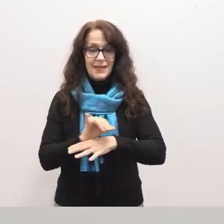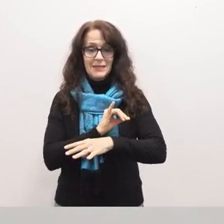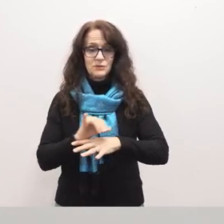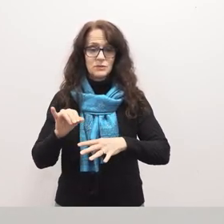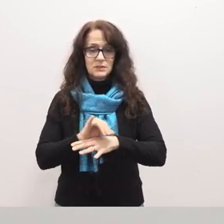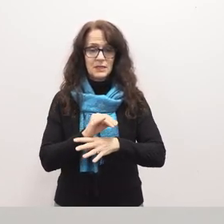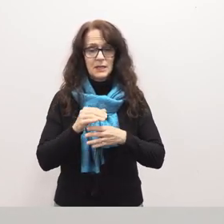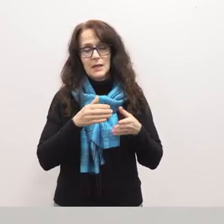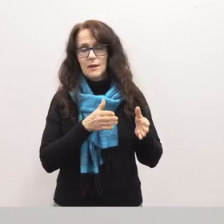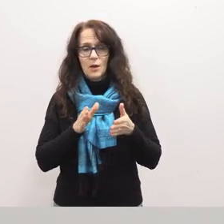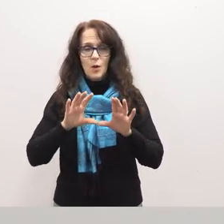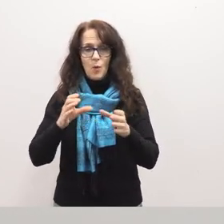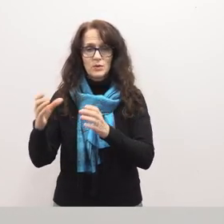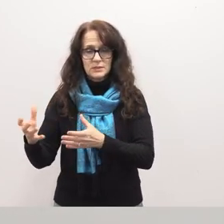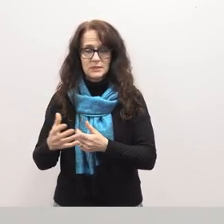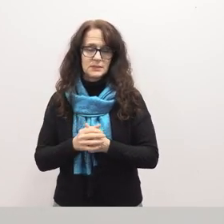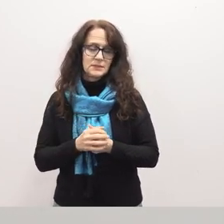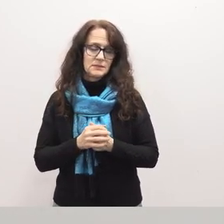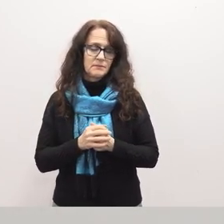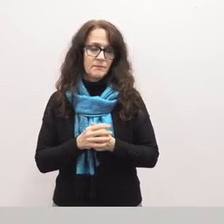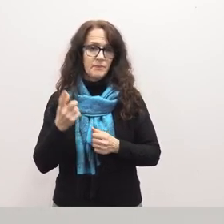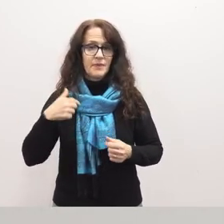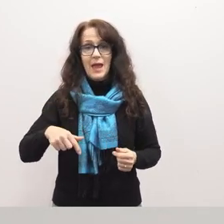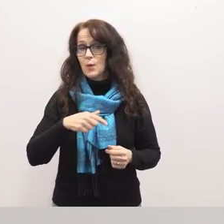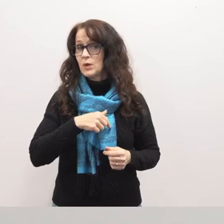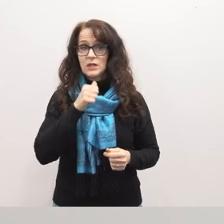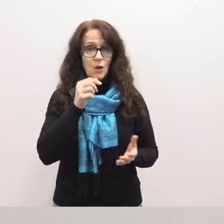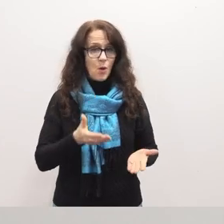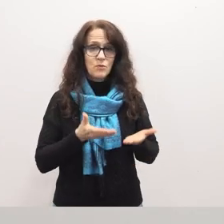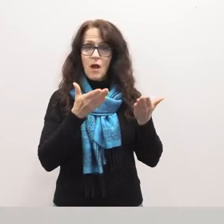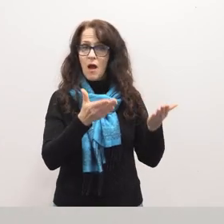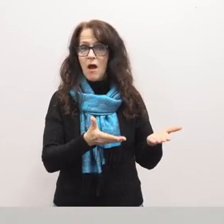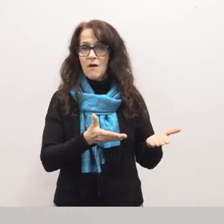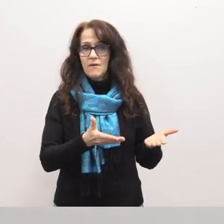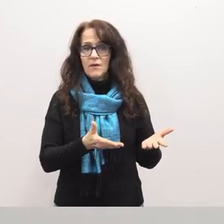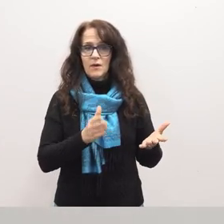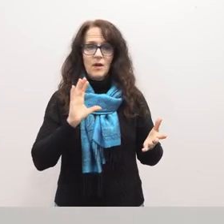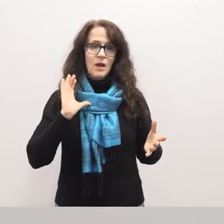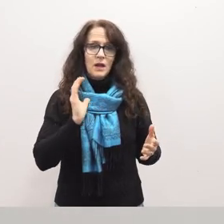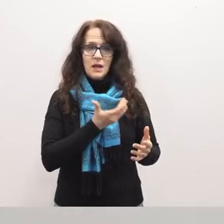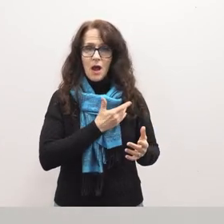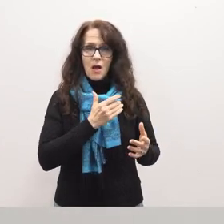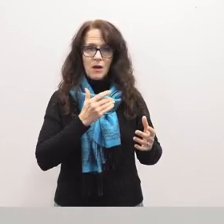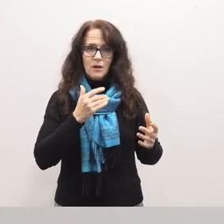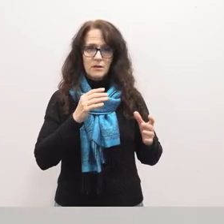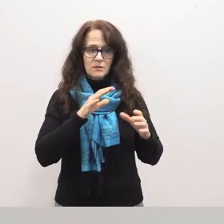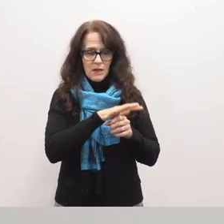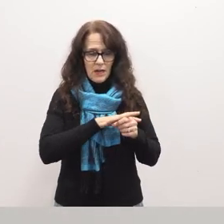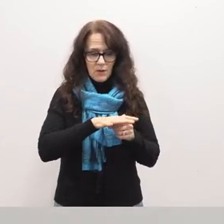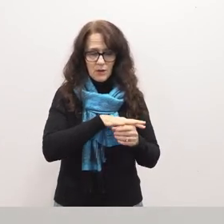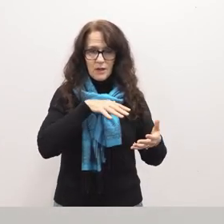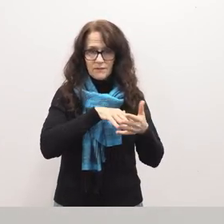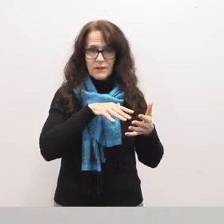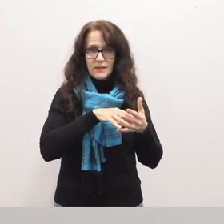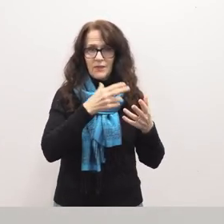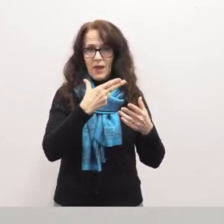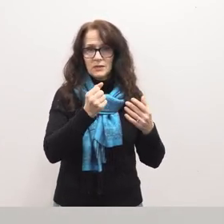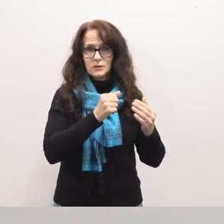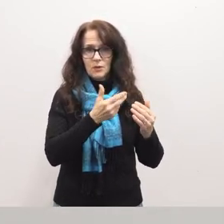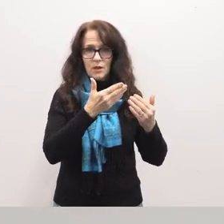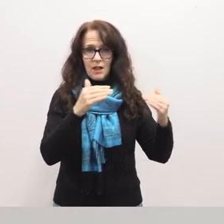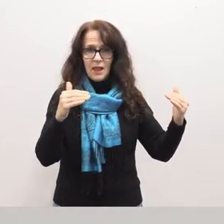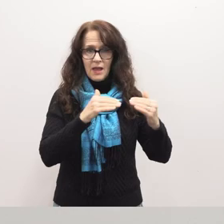pathway, and what courses perhaps that we do not offer within our current course of study at the high school level, but that could